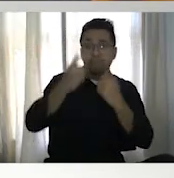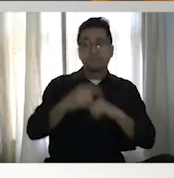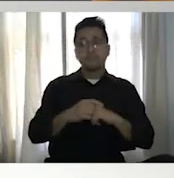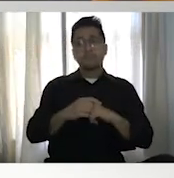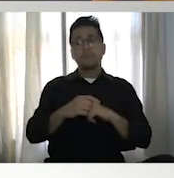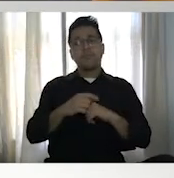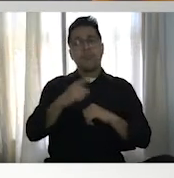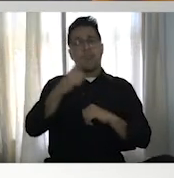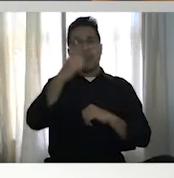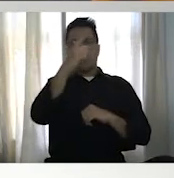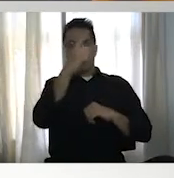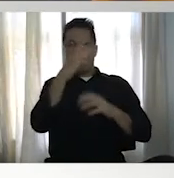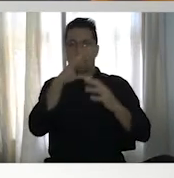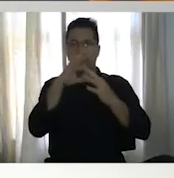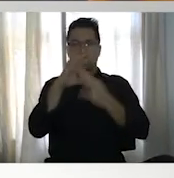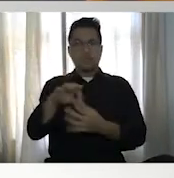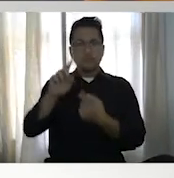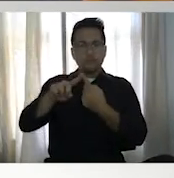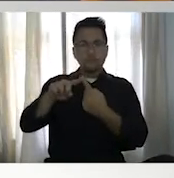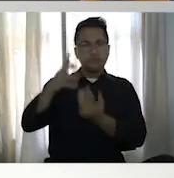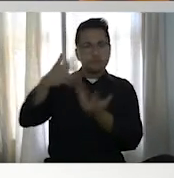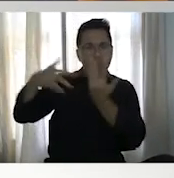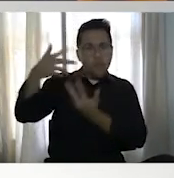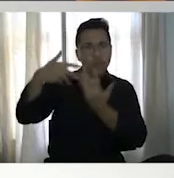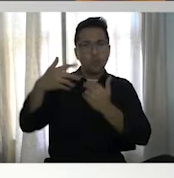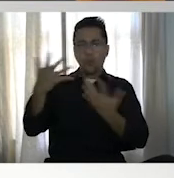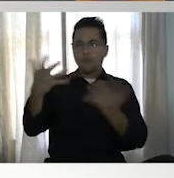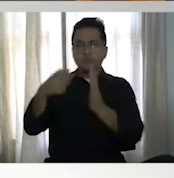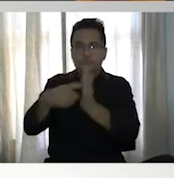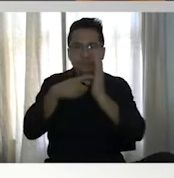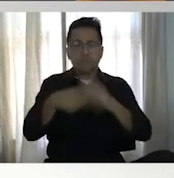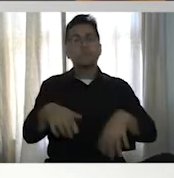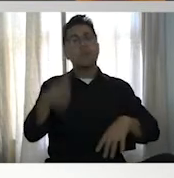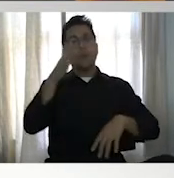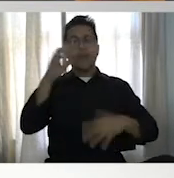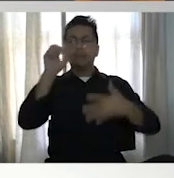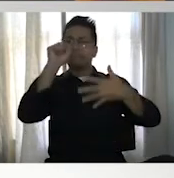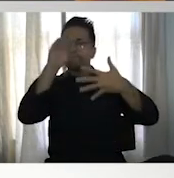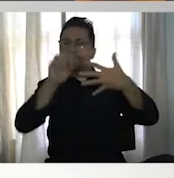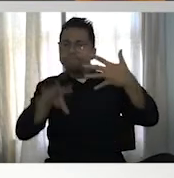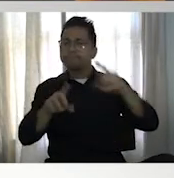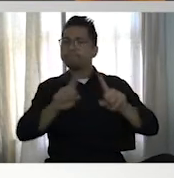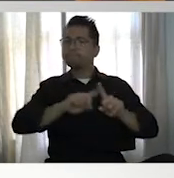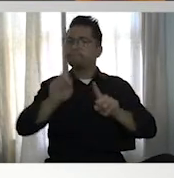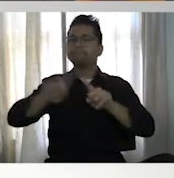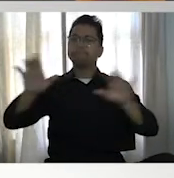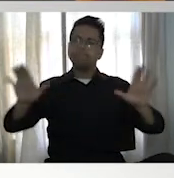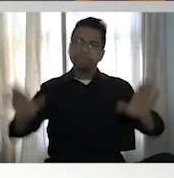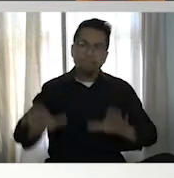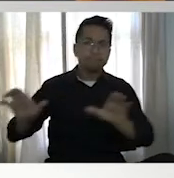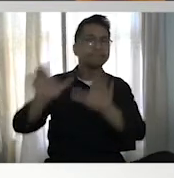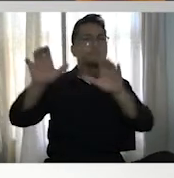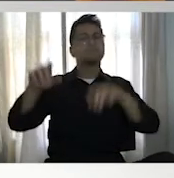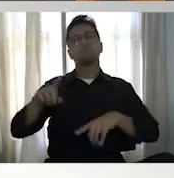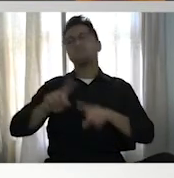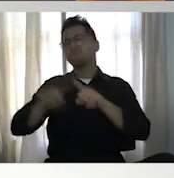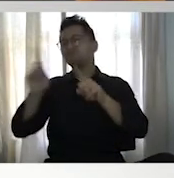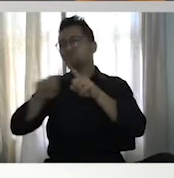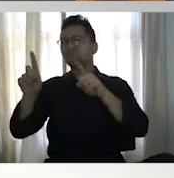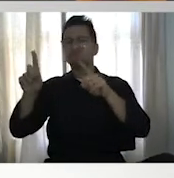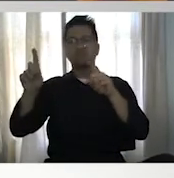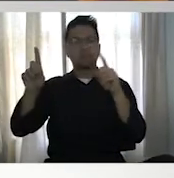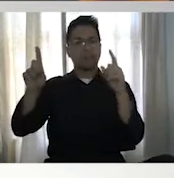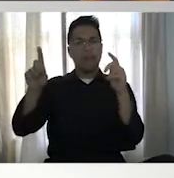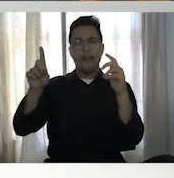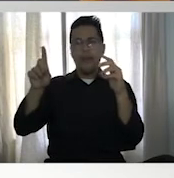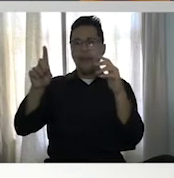be social. You're going to walk away with activities. We're going to try and do as many different kind of activities in as many different levels as we can,